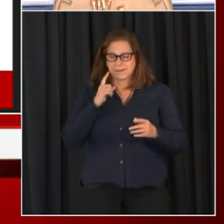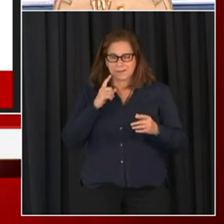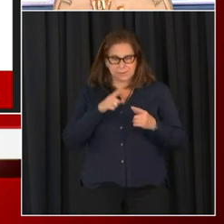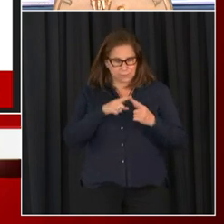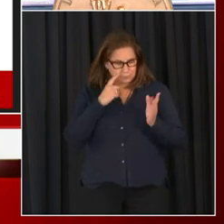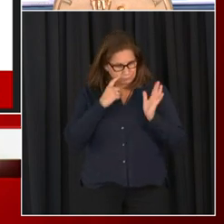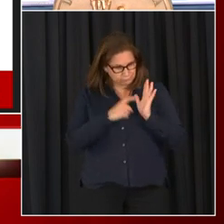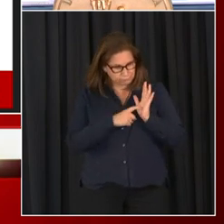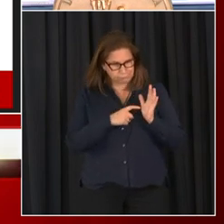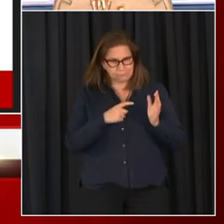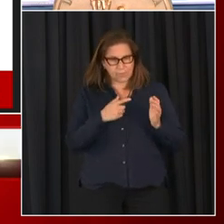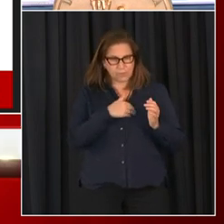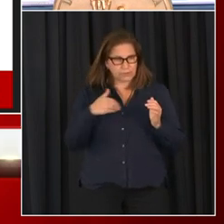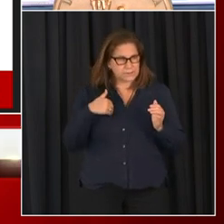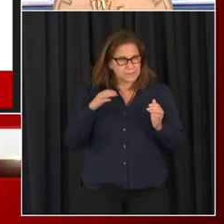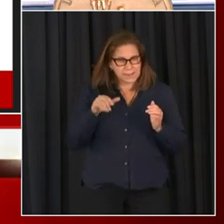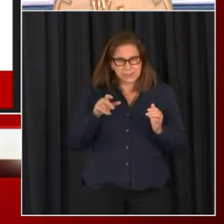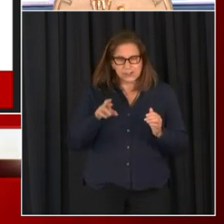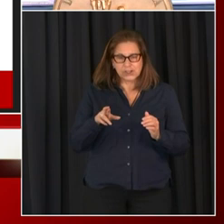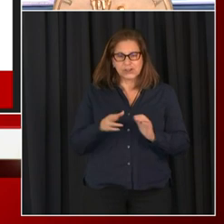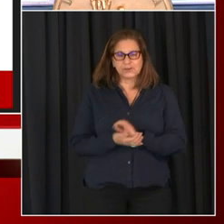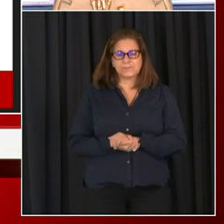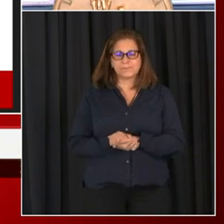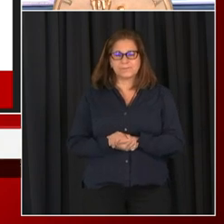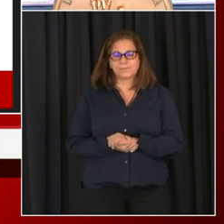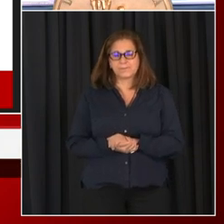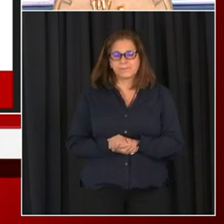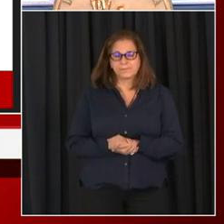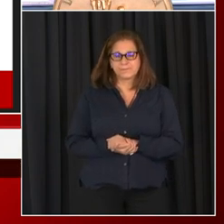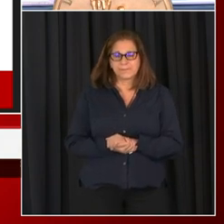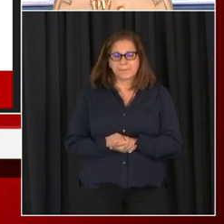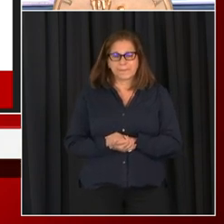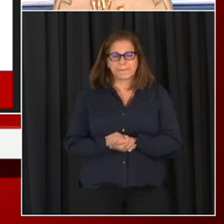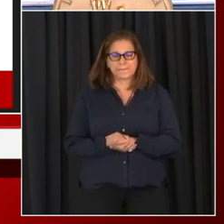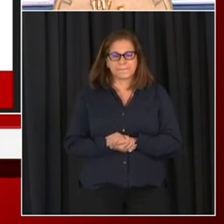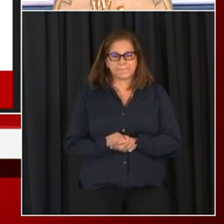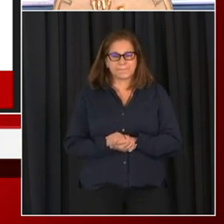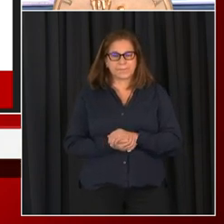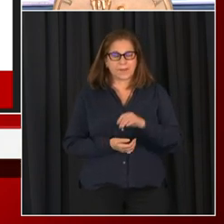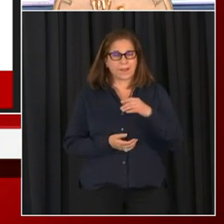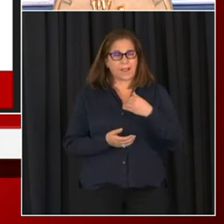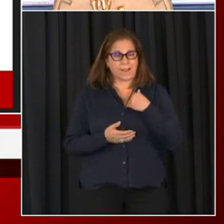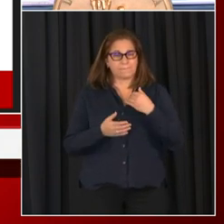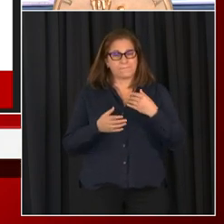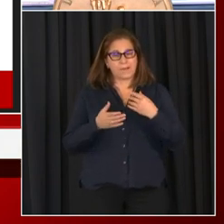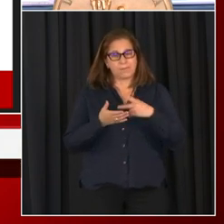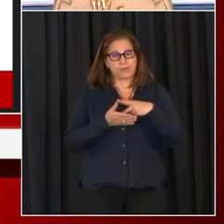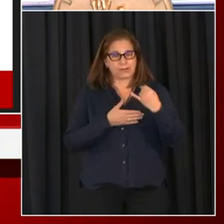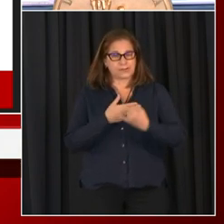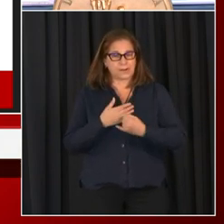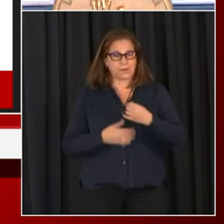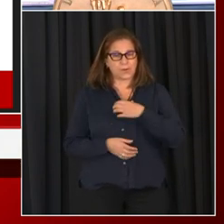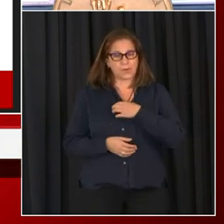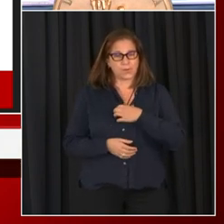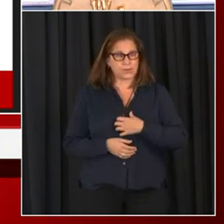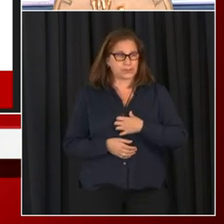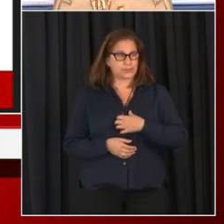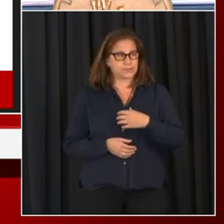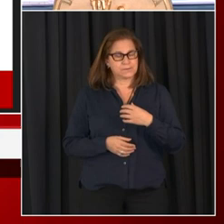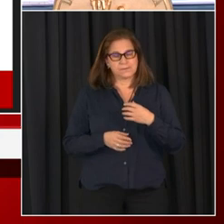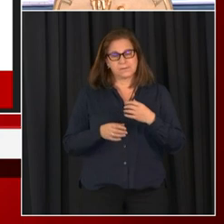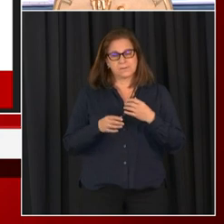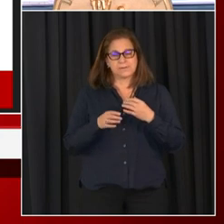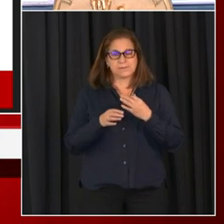which provides free breast and cervical cancer screenings and diagnostic follow-ups for eligible DC